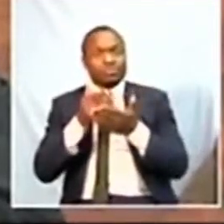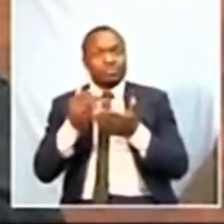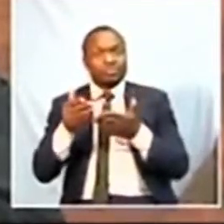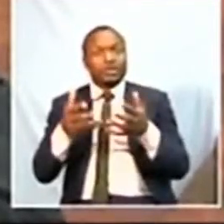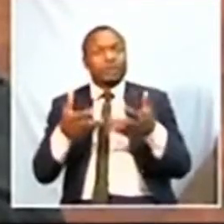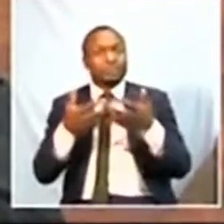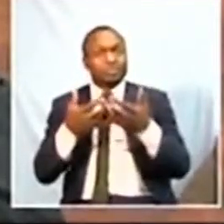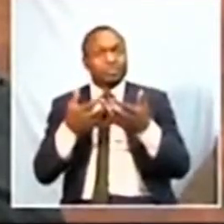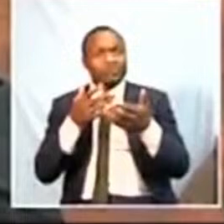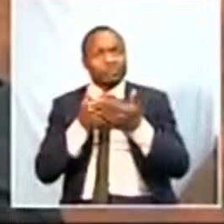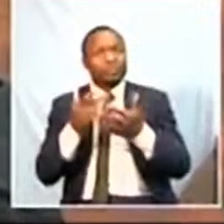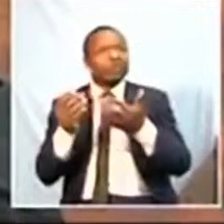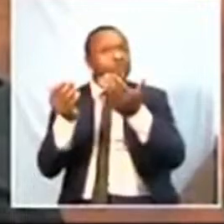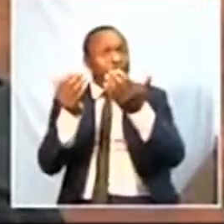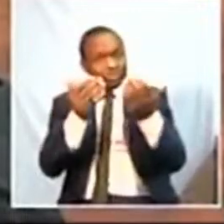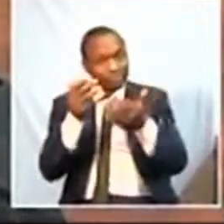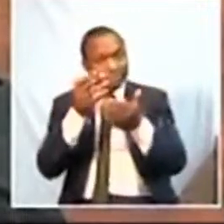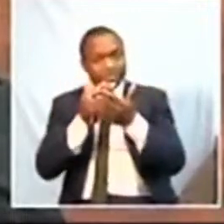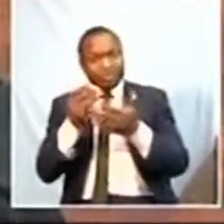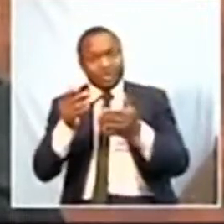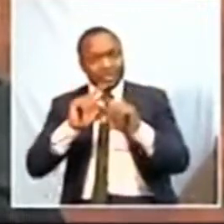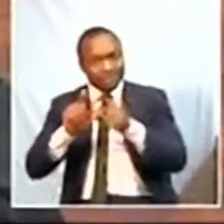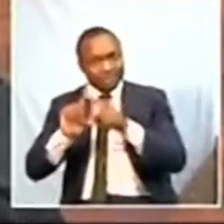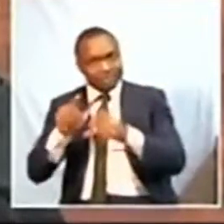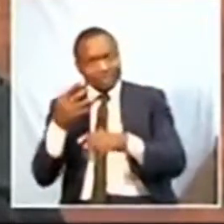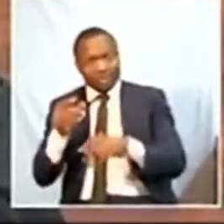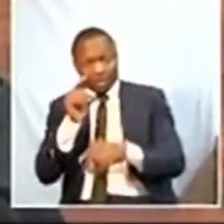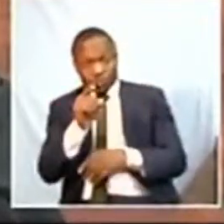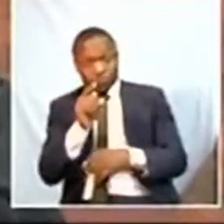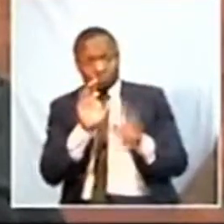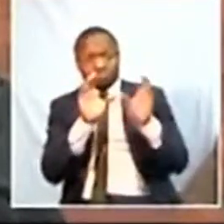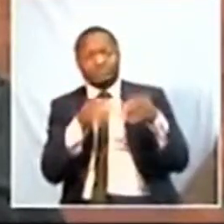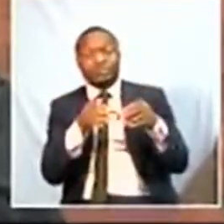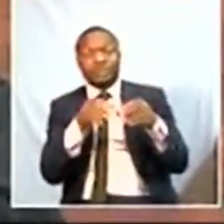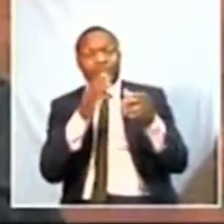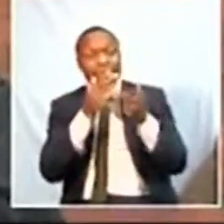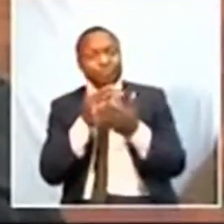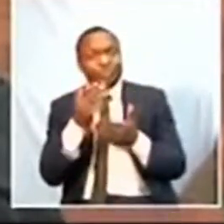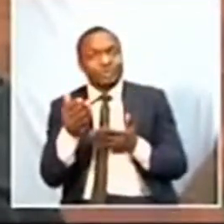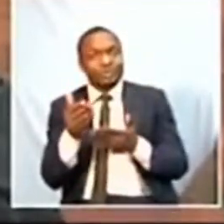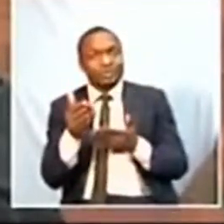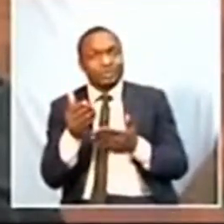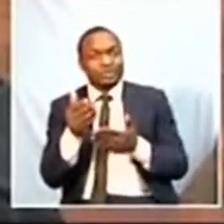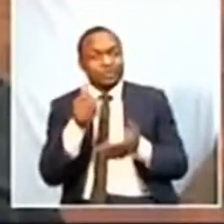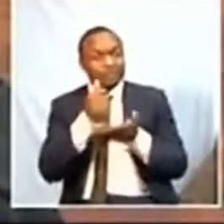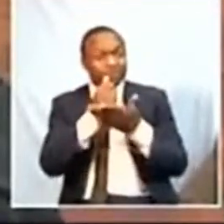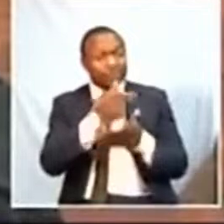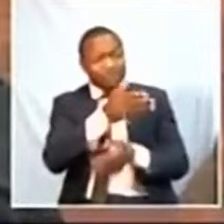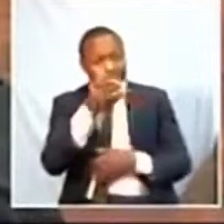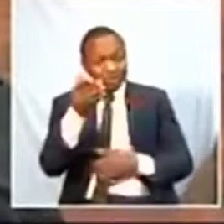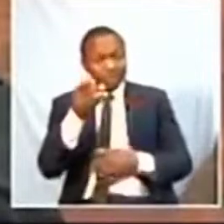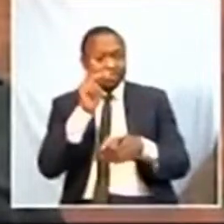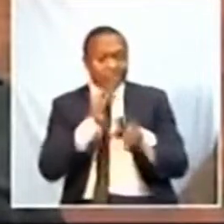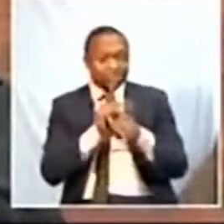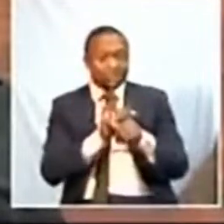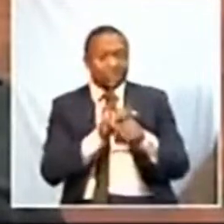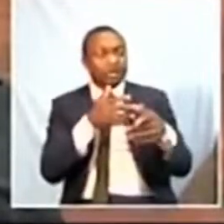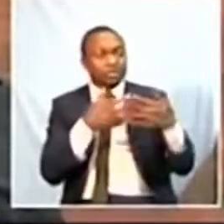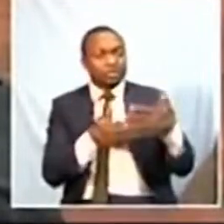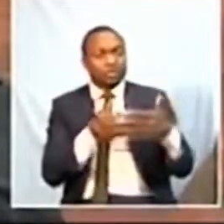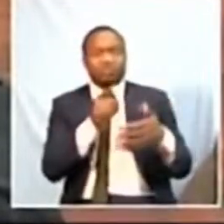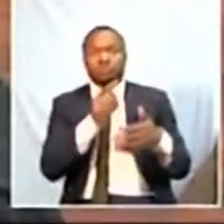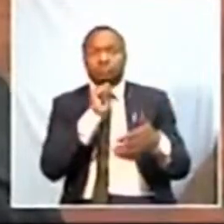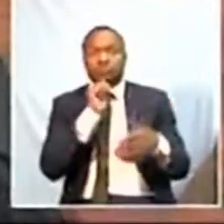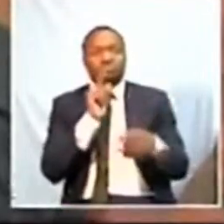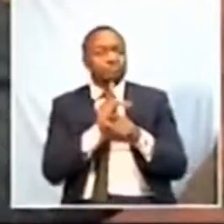buy minibus, to buy whatever. Instead of you, the council, procuring, on their behalf and keeping the document you